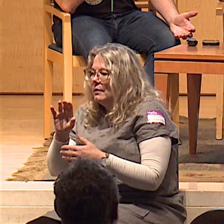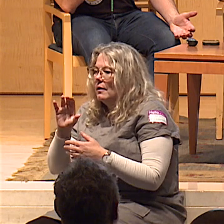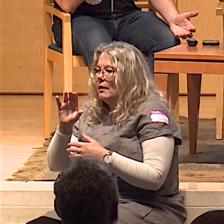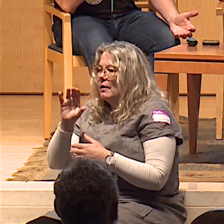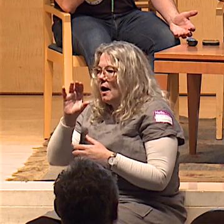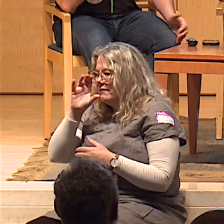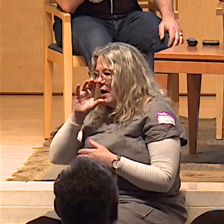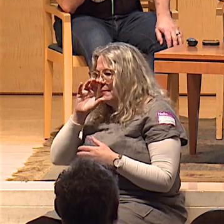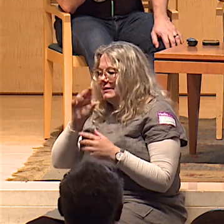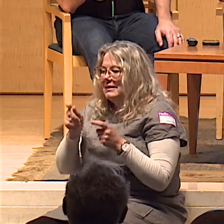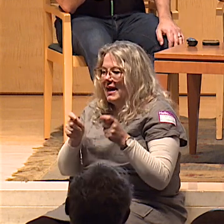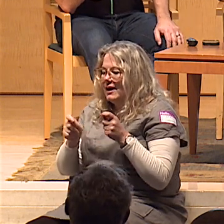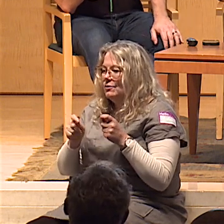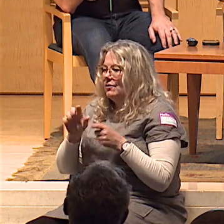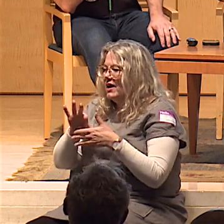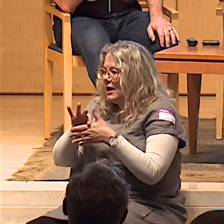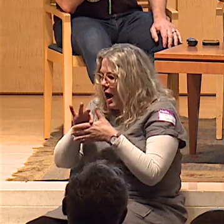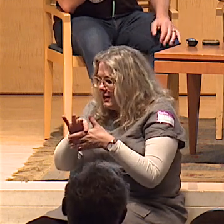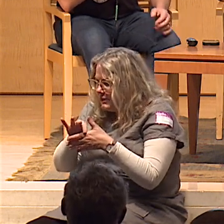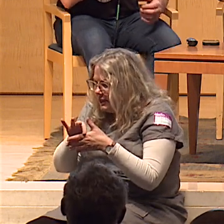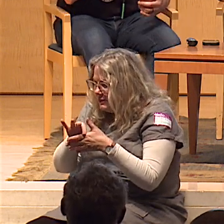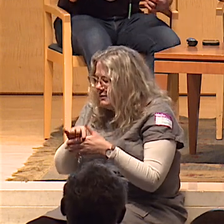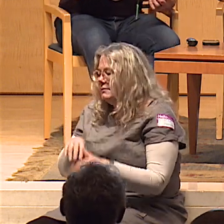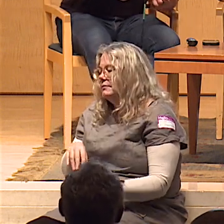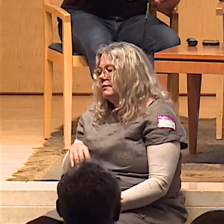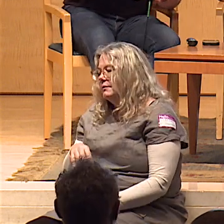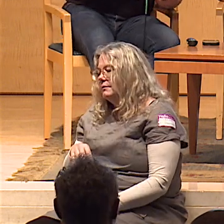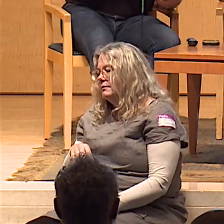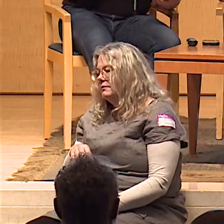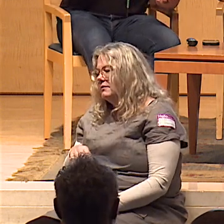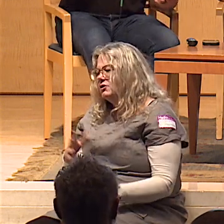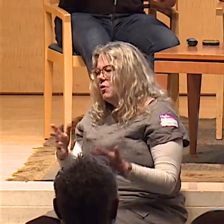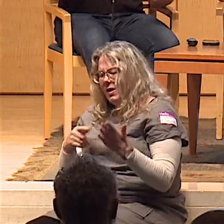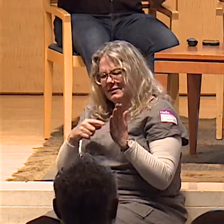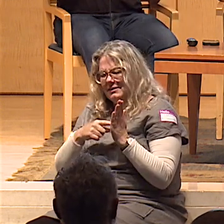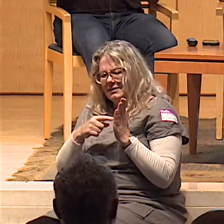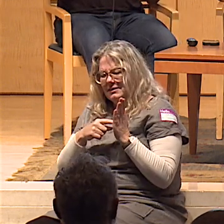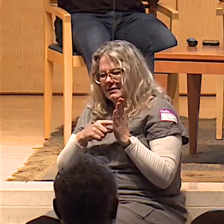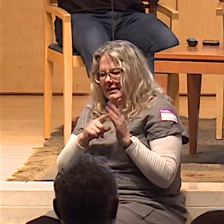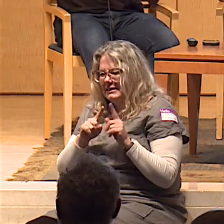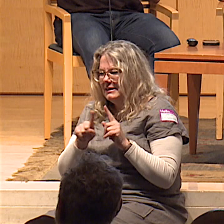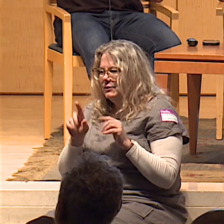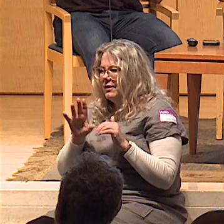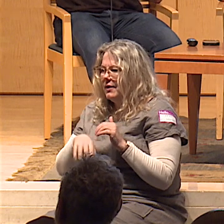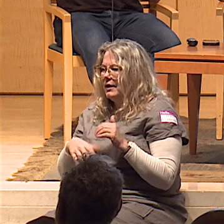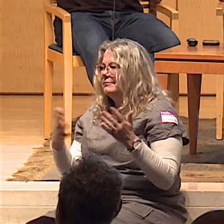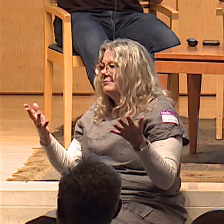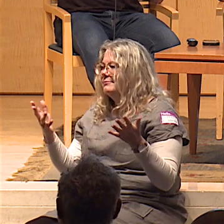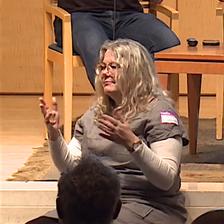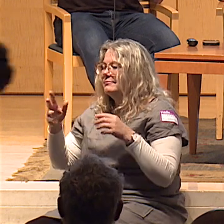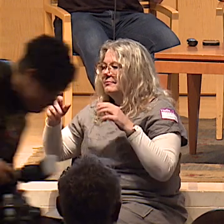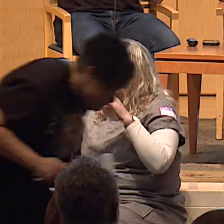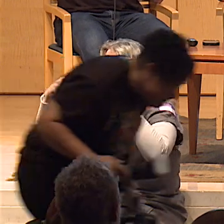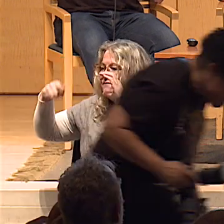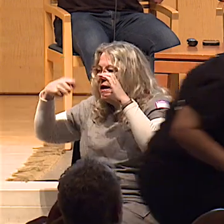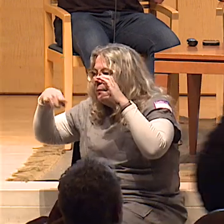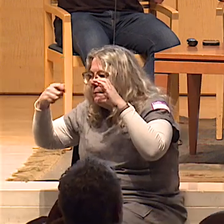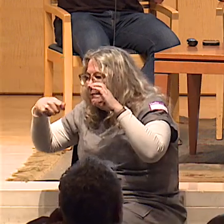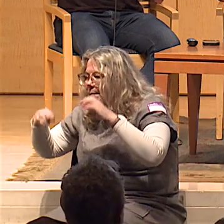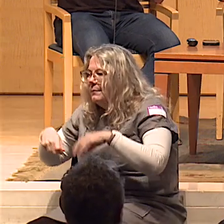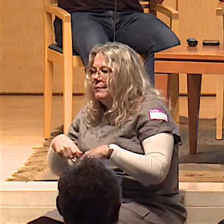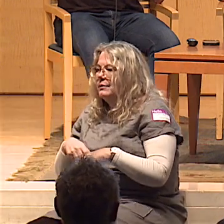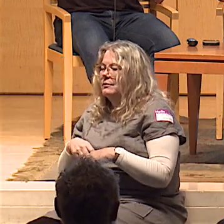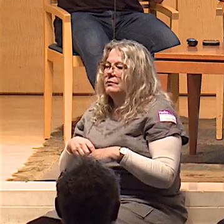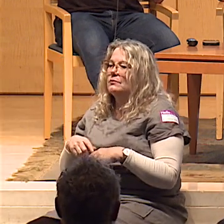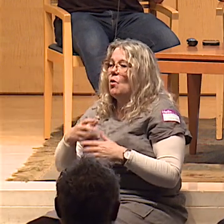right? The genre of erotica. What does it do that's different than filmic production, for example, or even